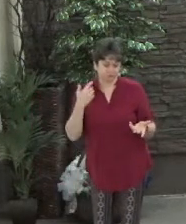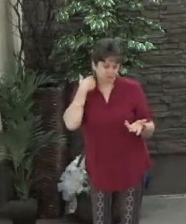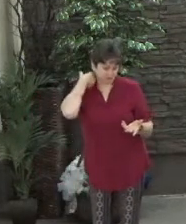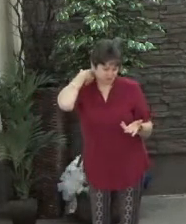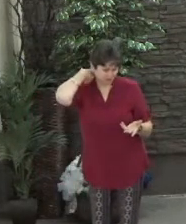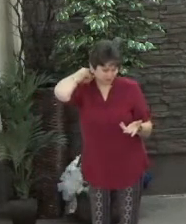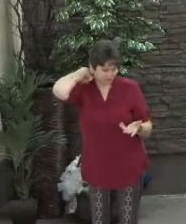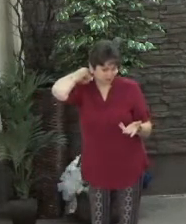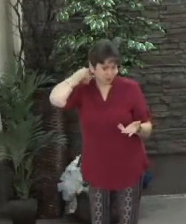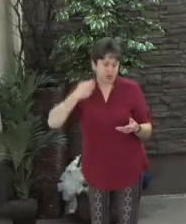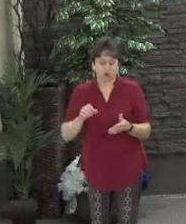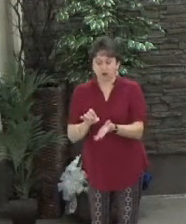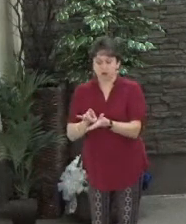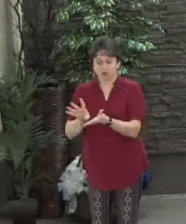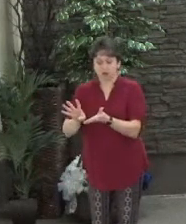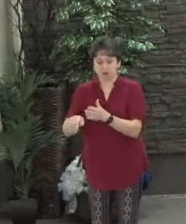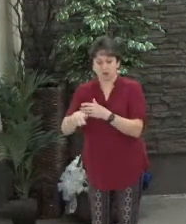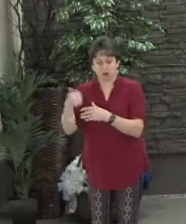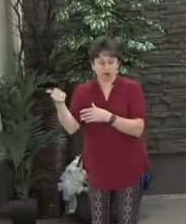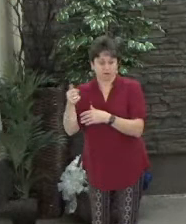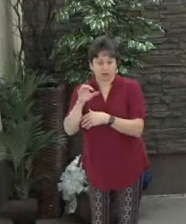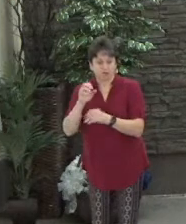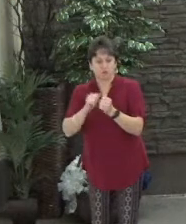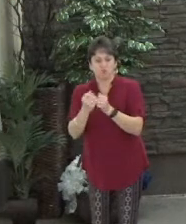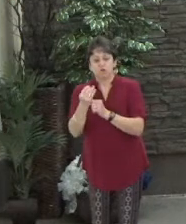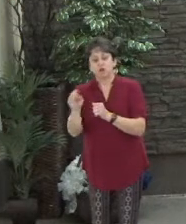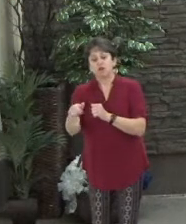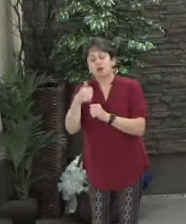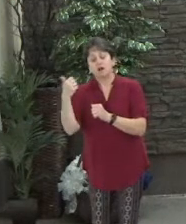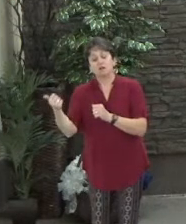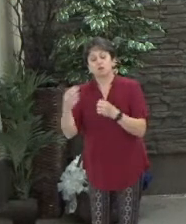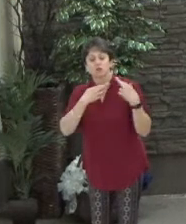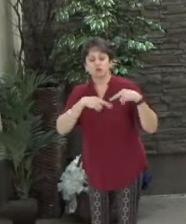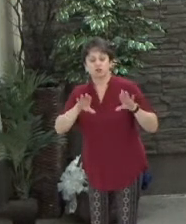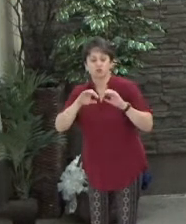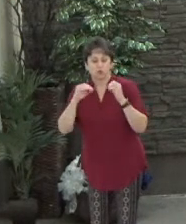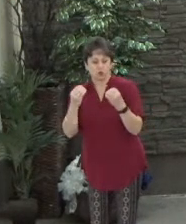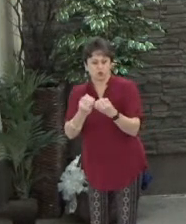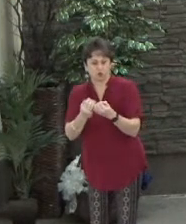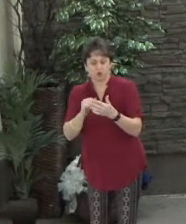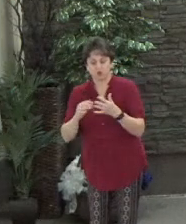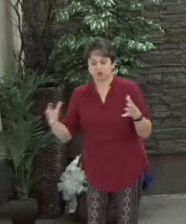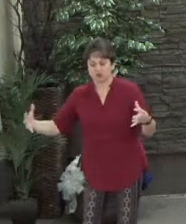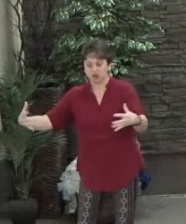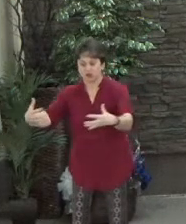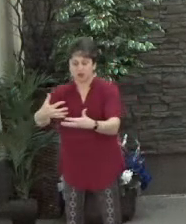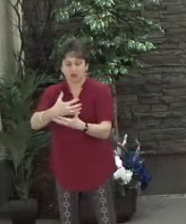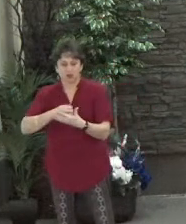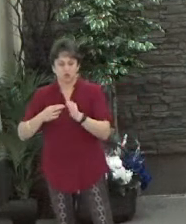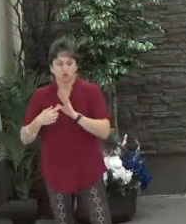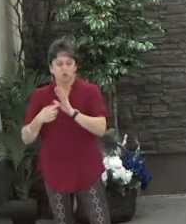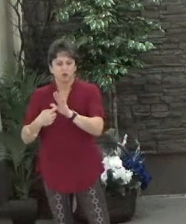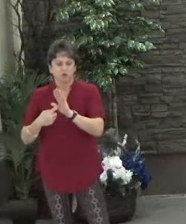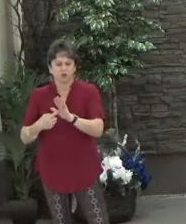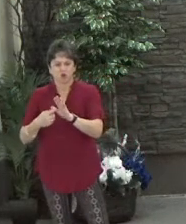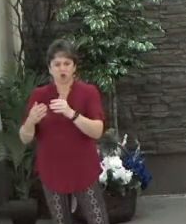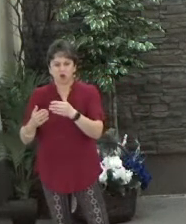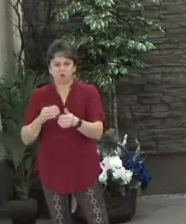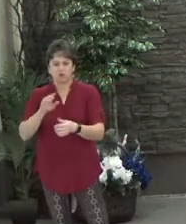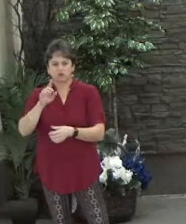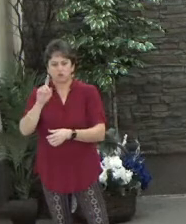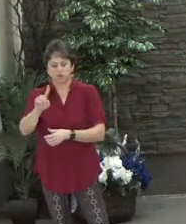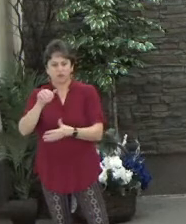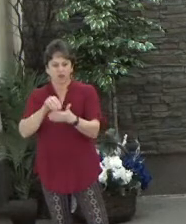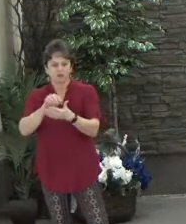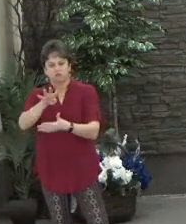we were kicked off campus with 14 other religious organizations, which collectively represented nearly